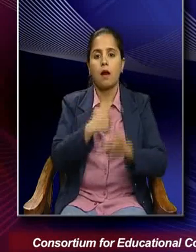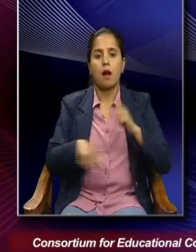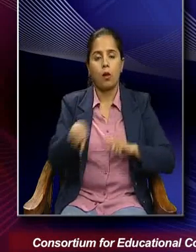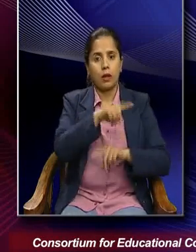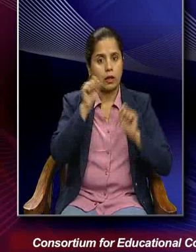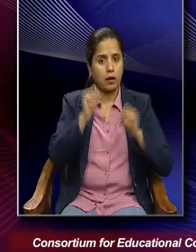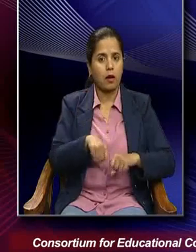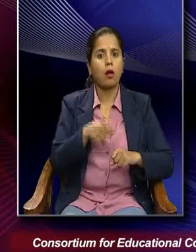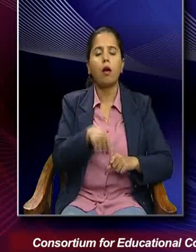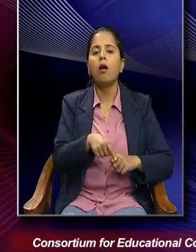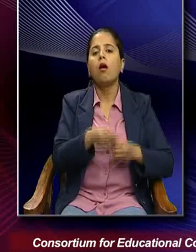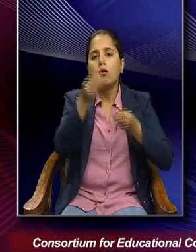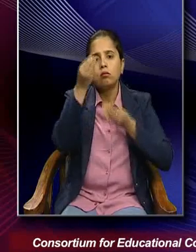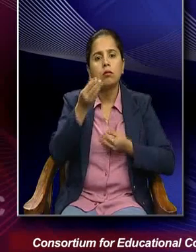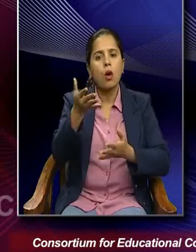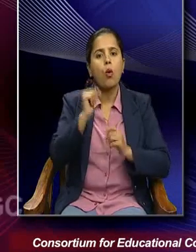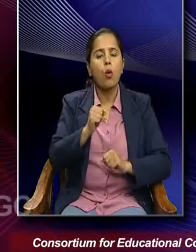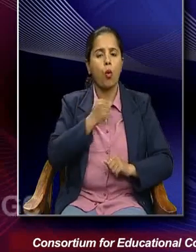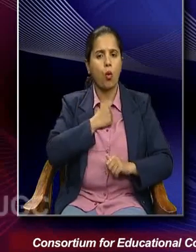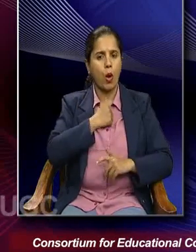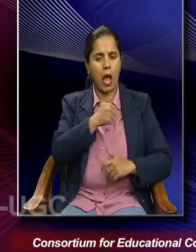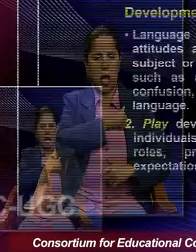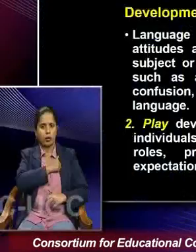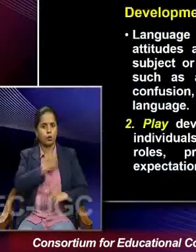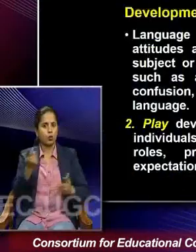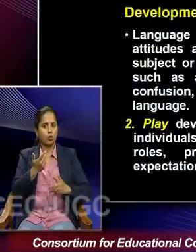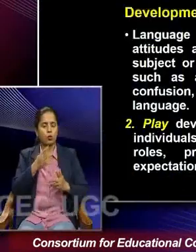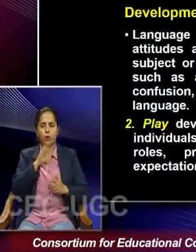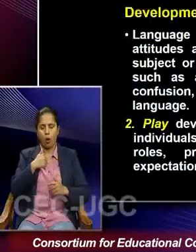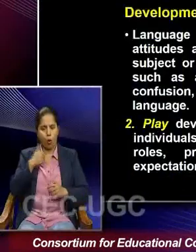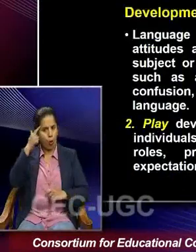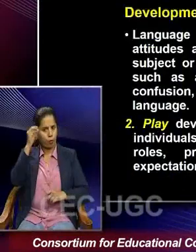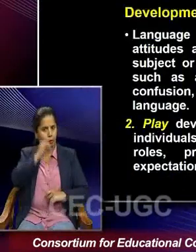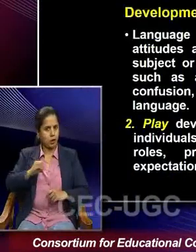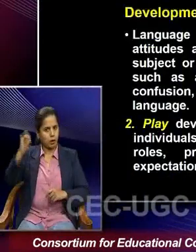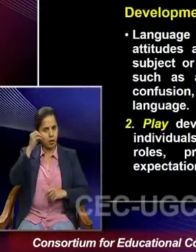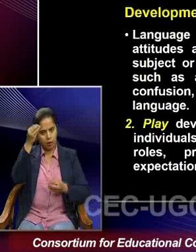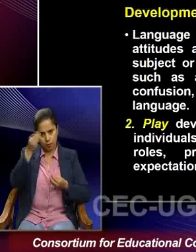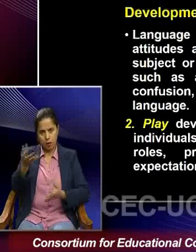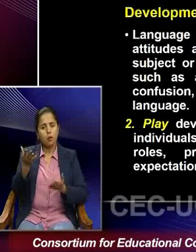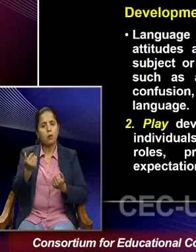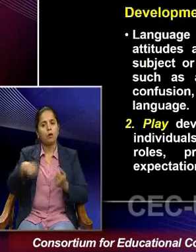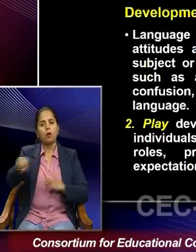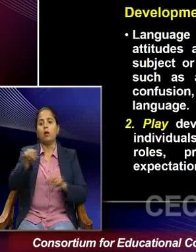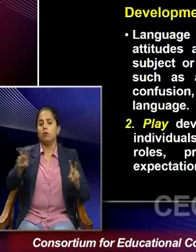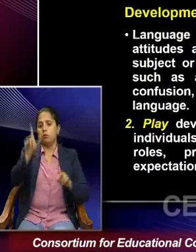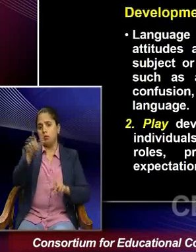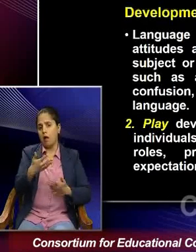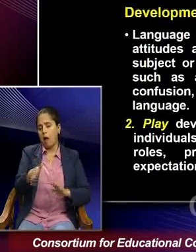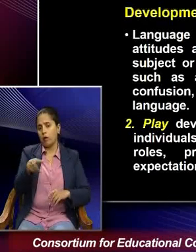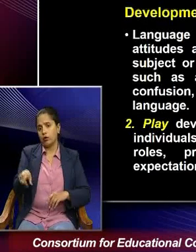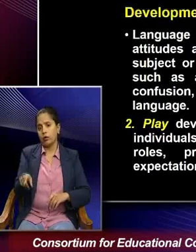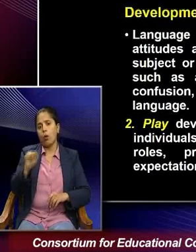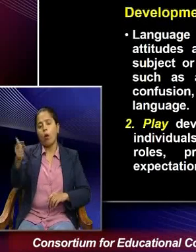able to convey our attitude, our opinion towards a subject or object to